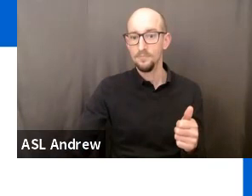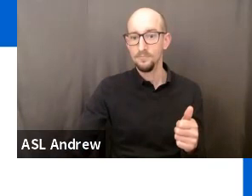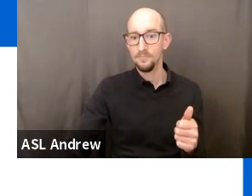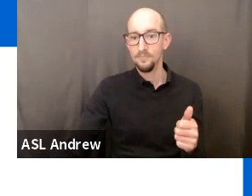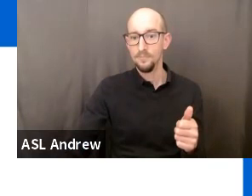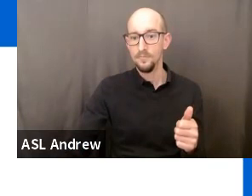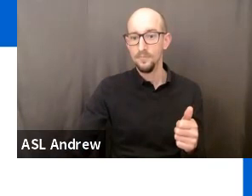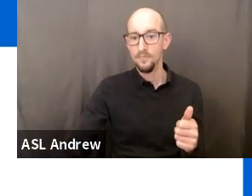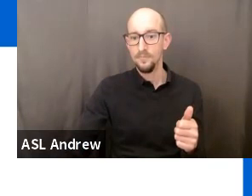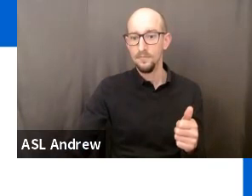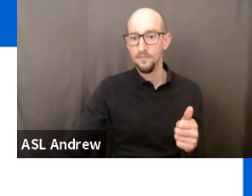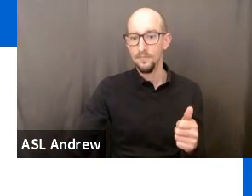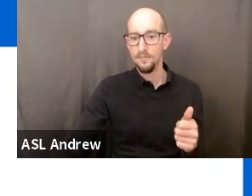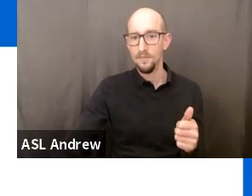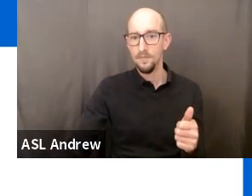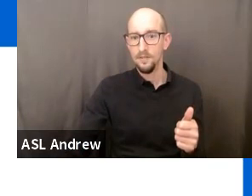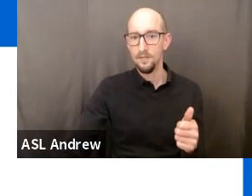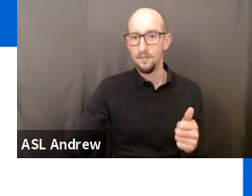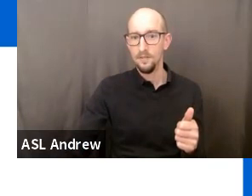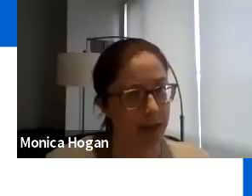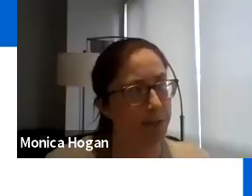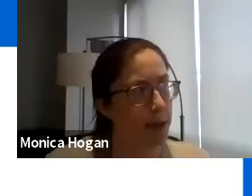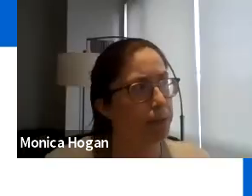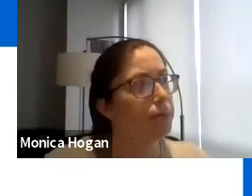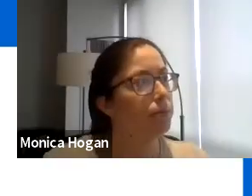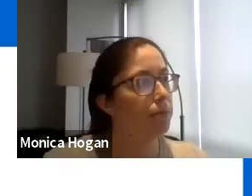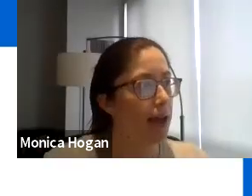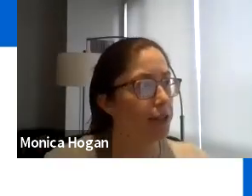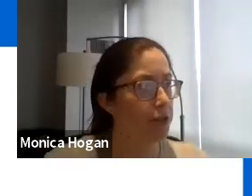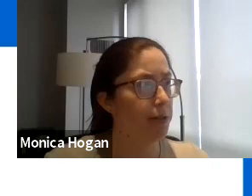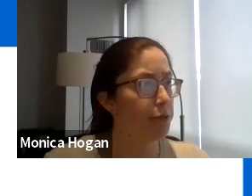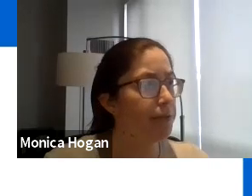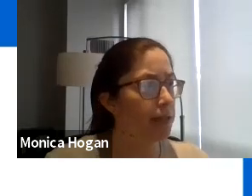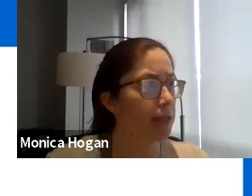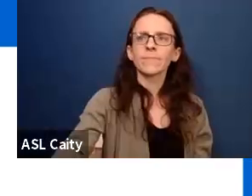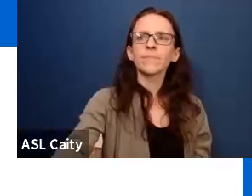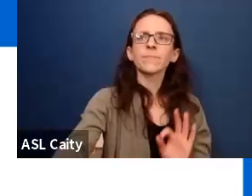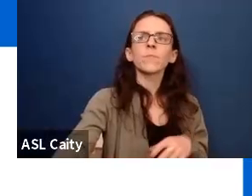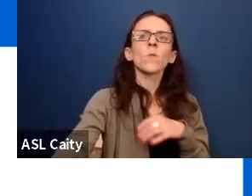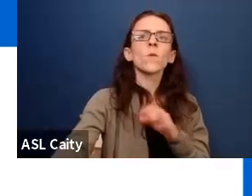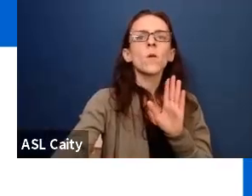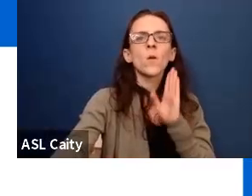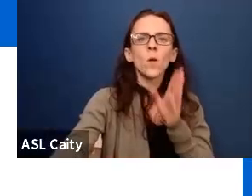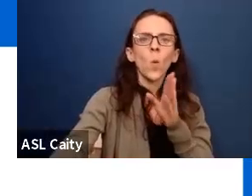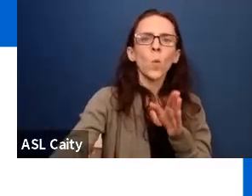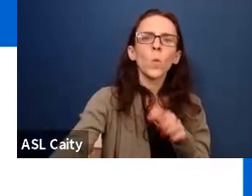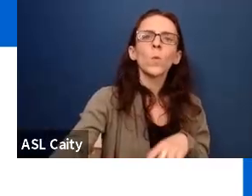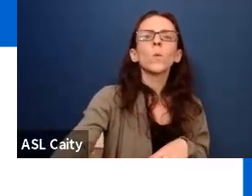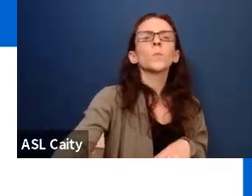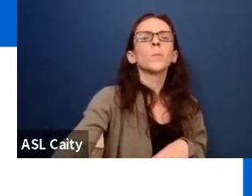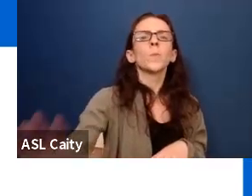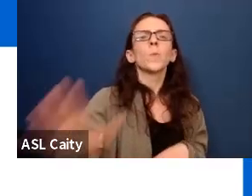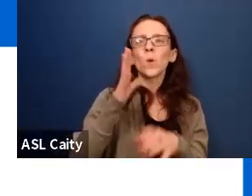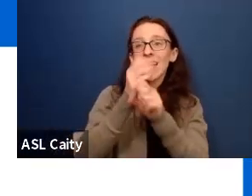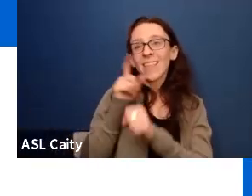You will get these slides as well as an interactive map as you did previously. So I